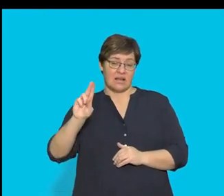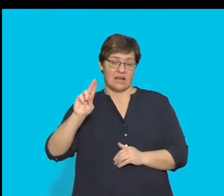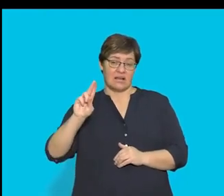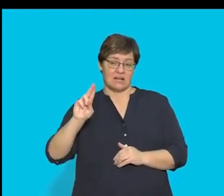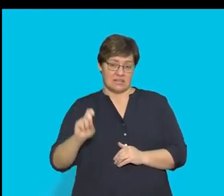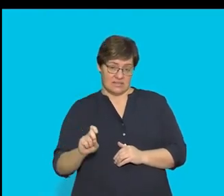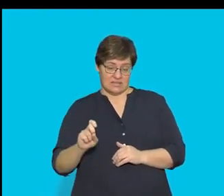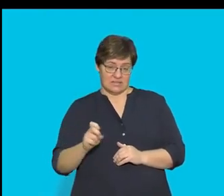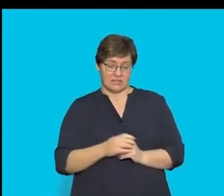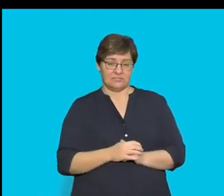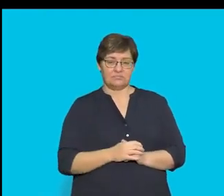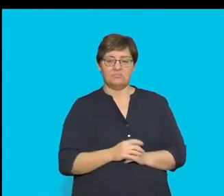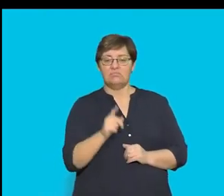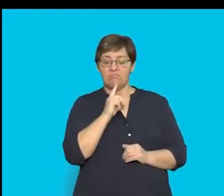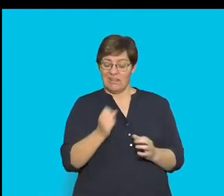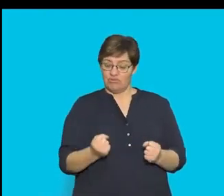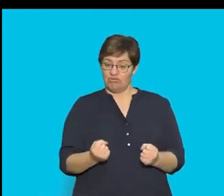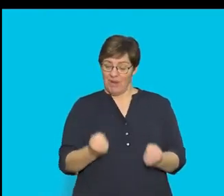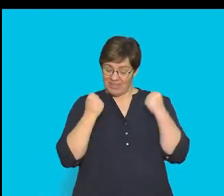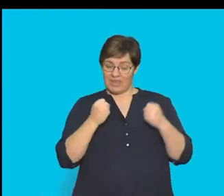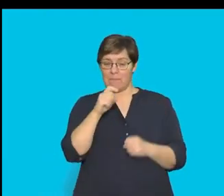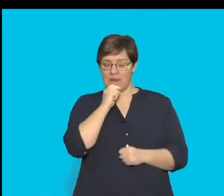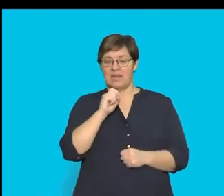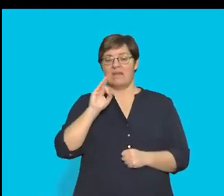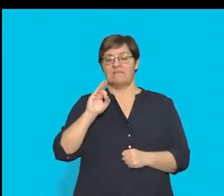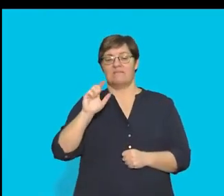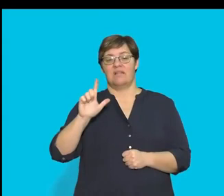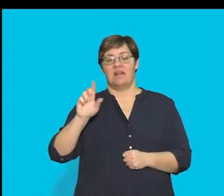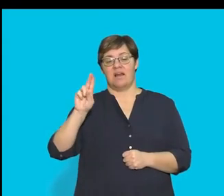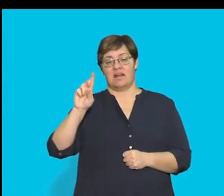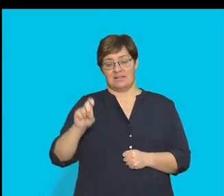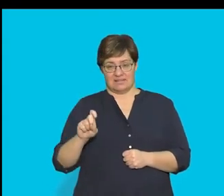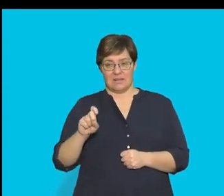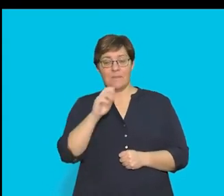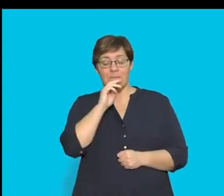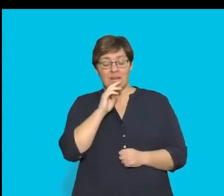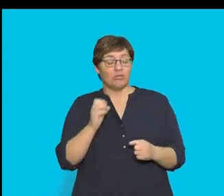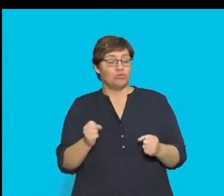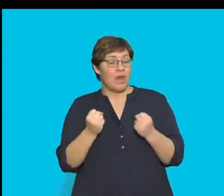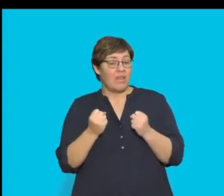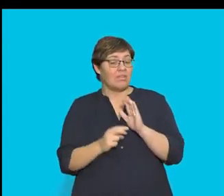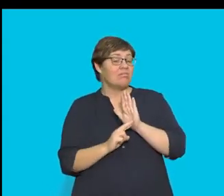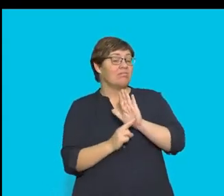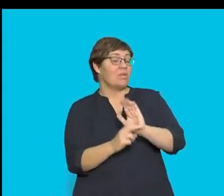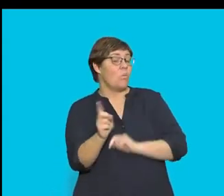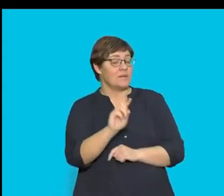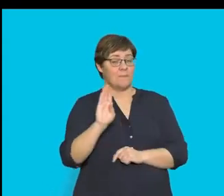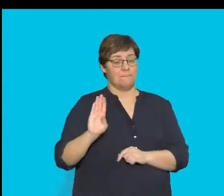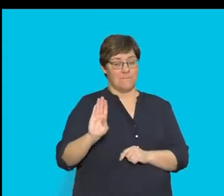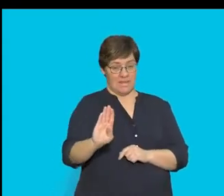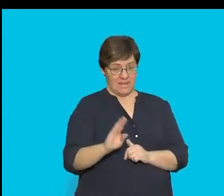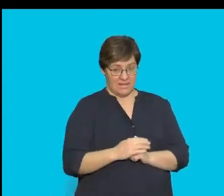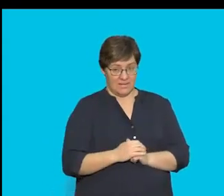strength is represented by the letter B. This is the strength of the magnetic field.